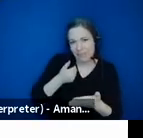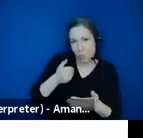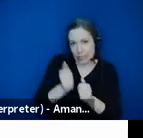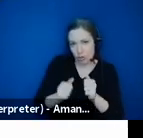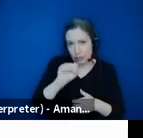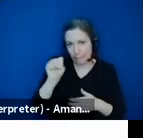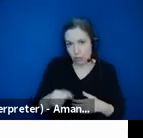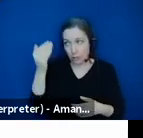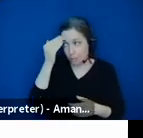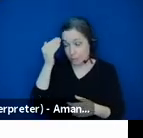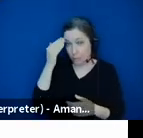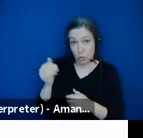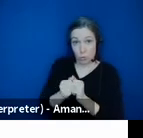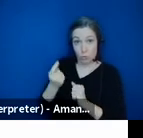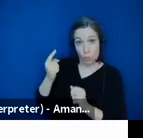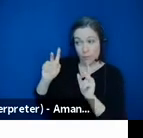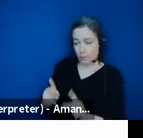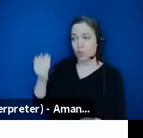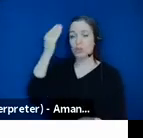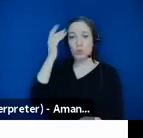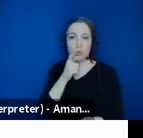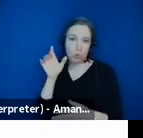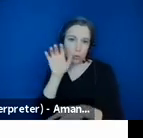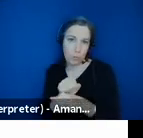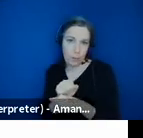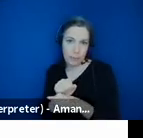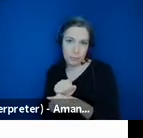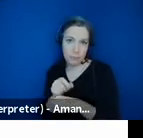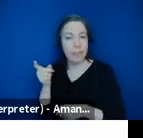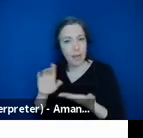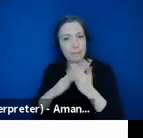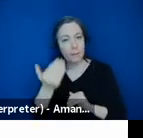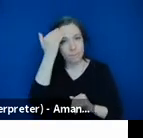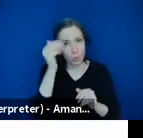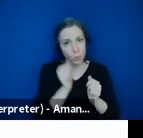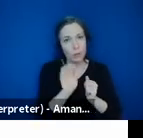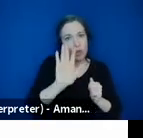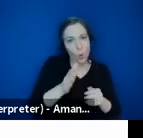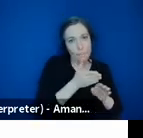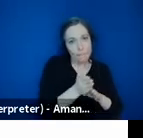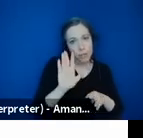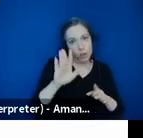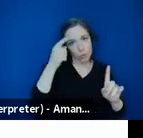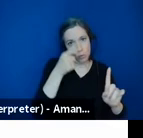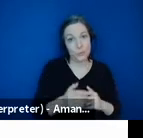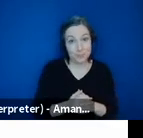you know who to make an appointment with and go and meet with, and they're familiar with your path and what your goals are.